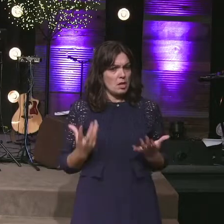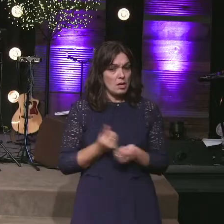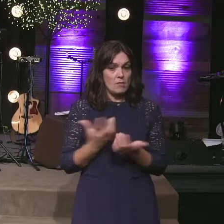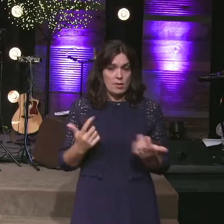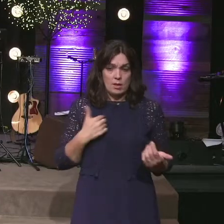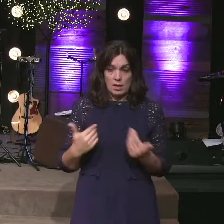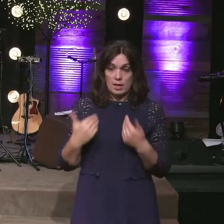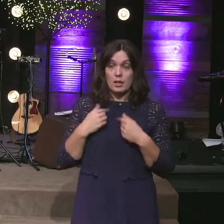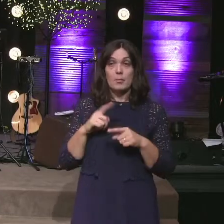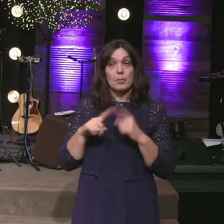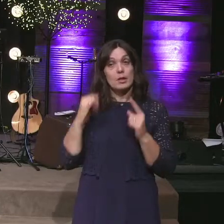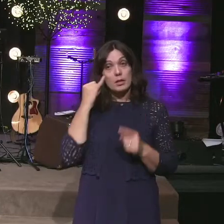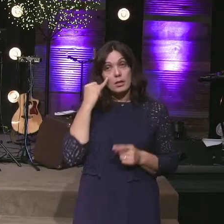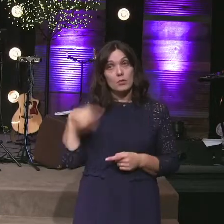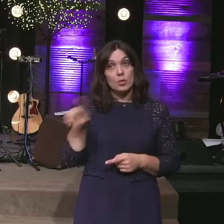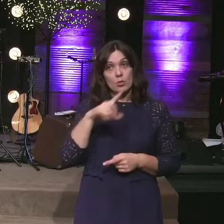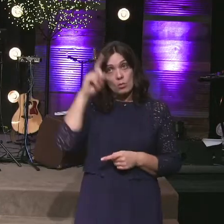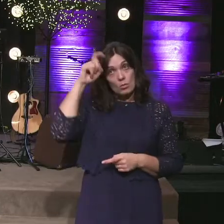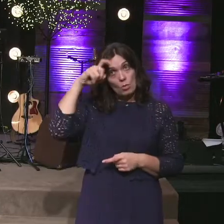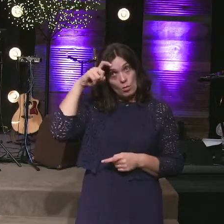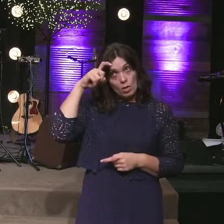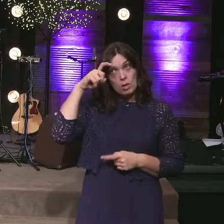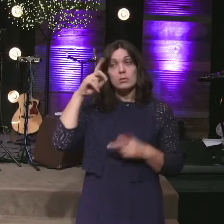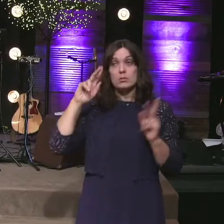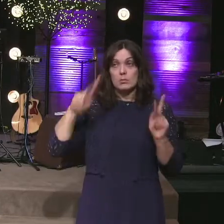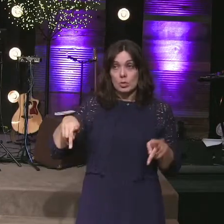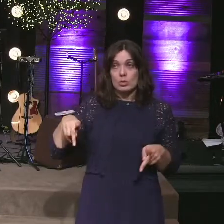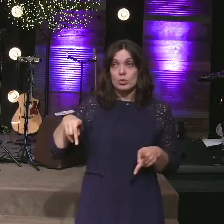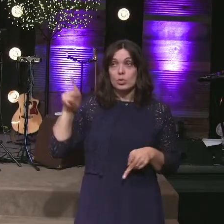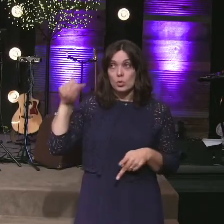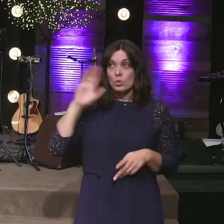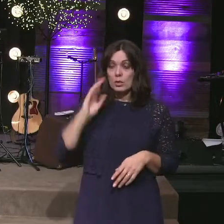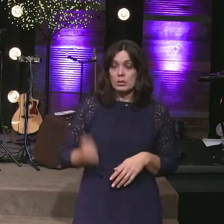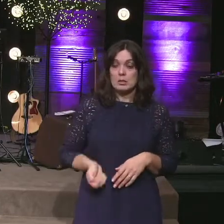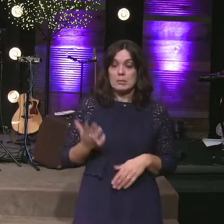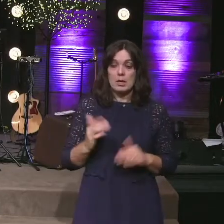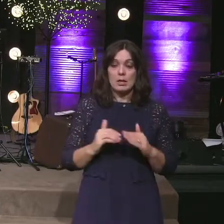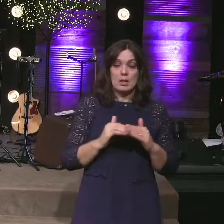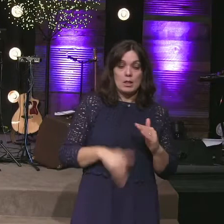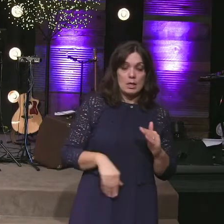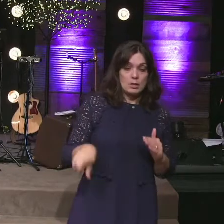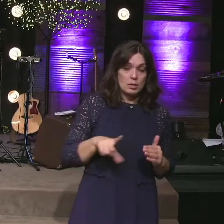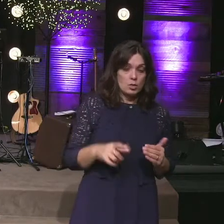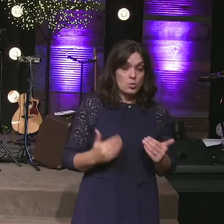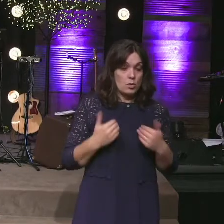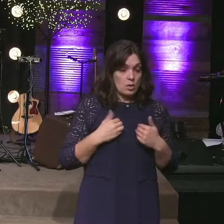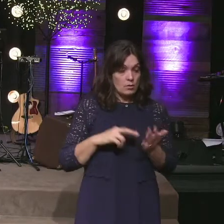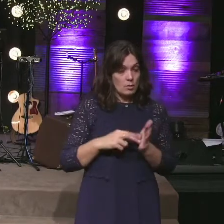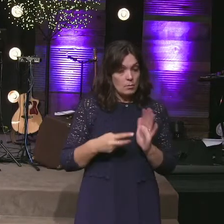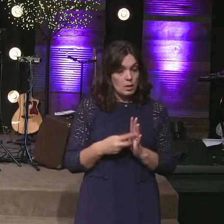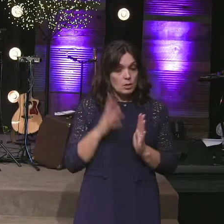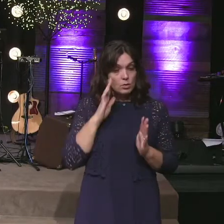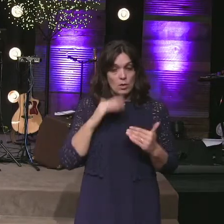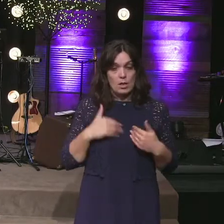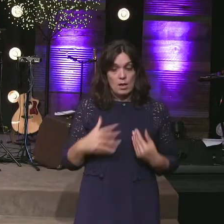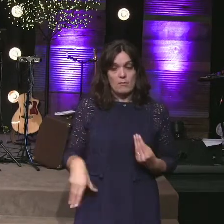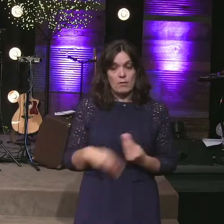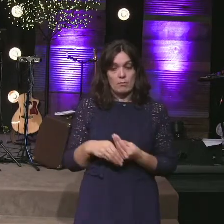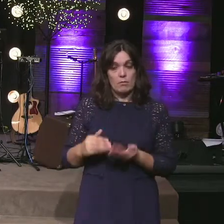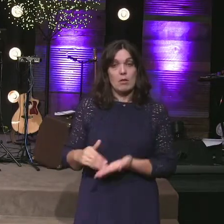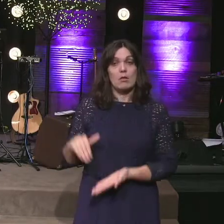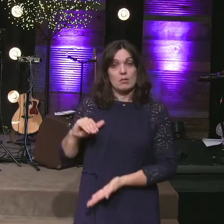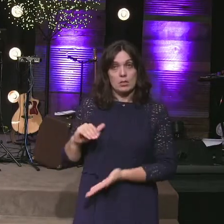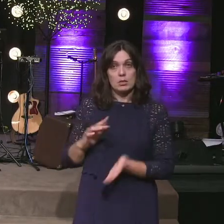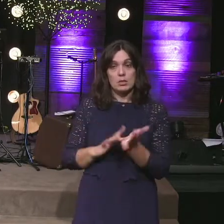are a wise financial steward, you will spend less than you have so that you will have an excess. And the